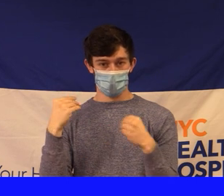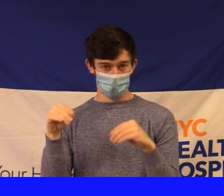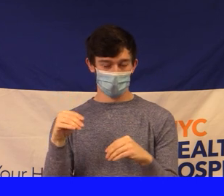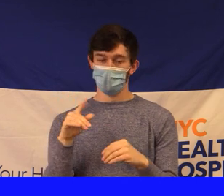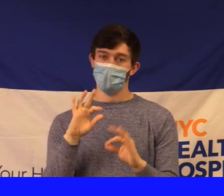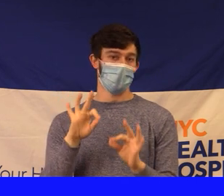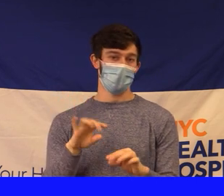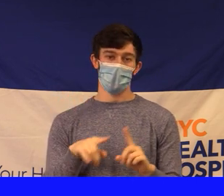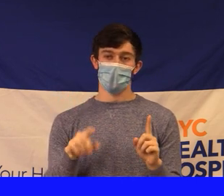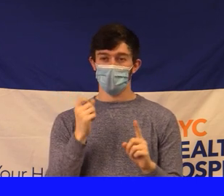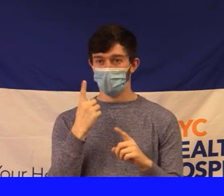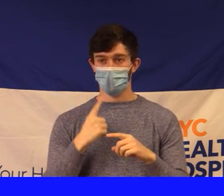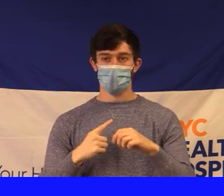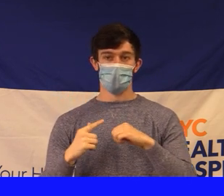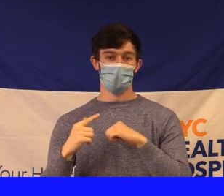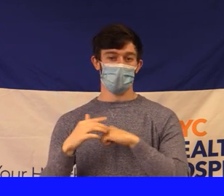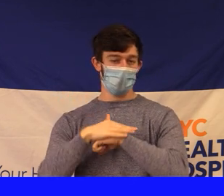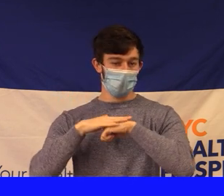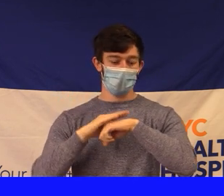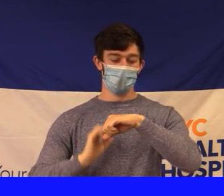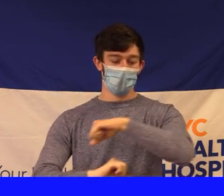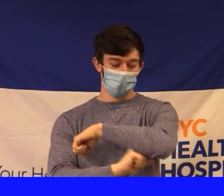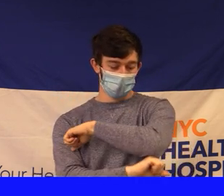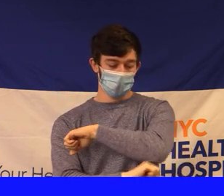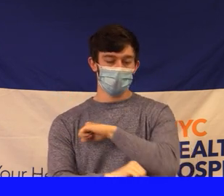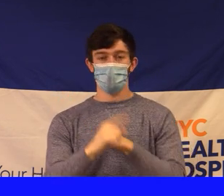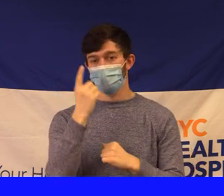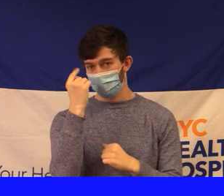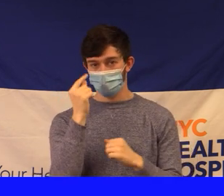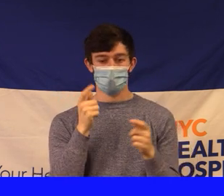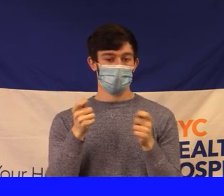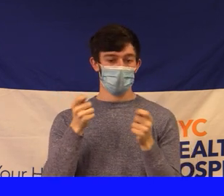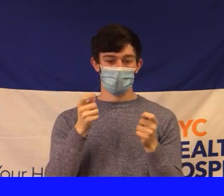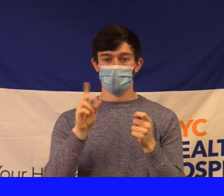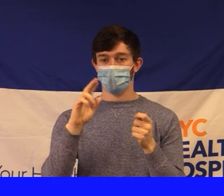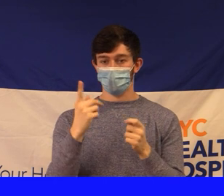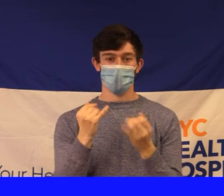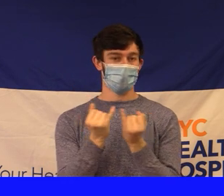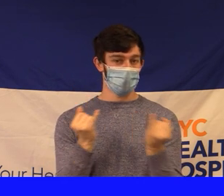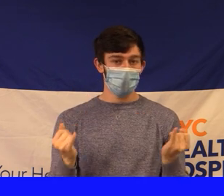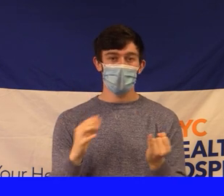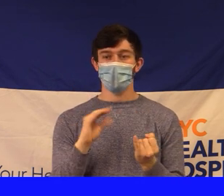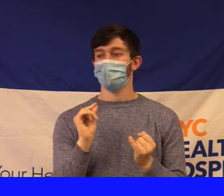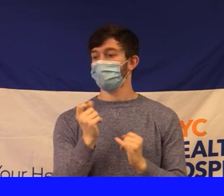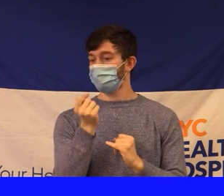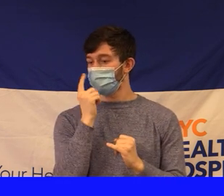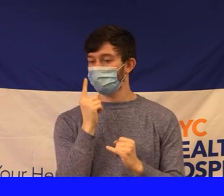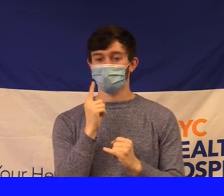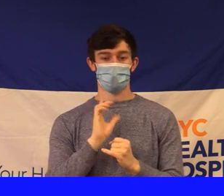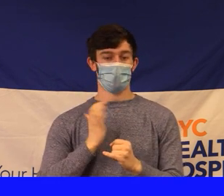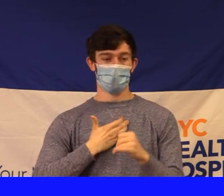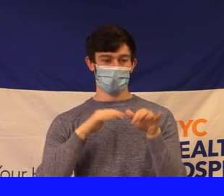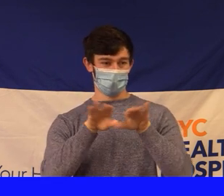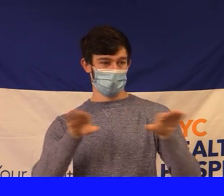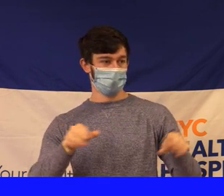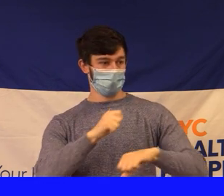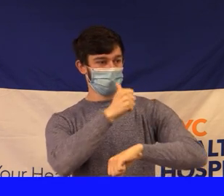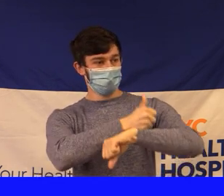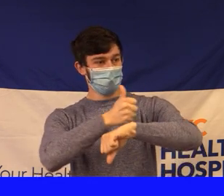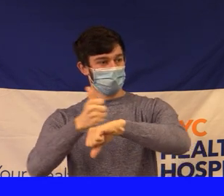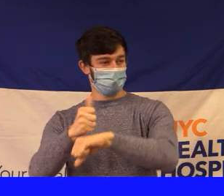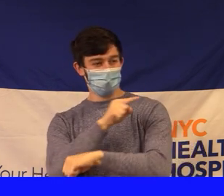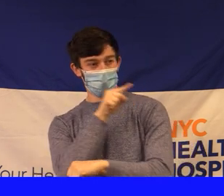However, the foundational piece of a pharmacy business is managing the drug inventory and understanding what's on our shelves